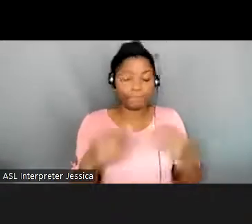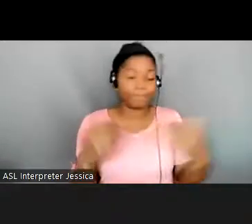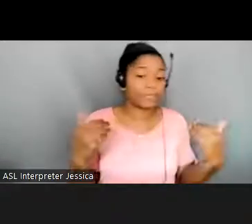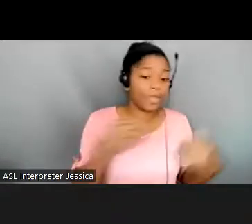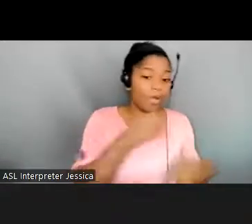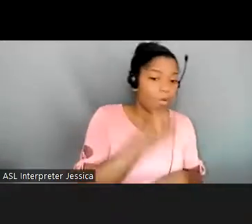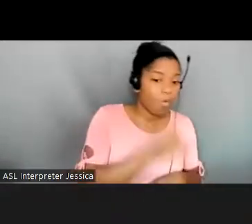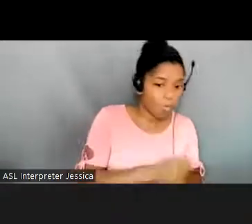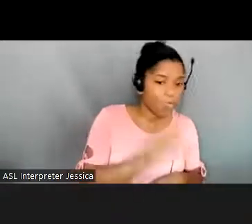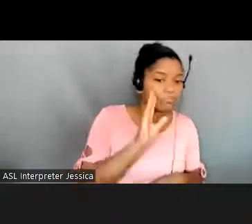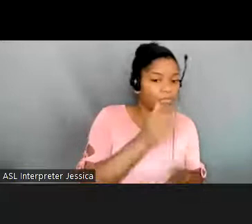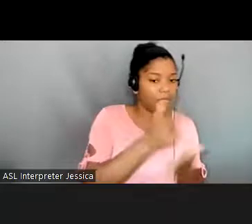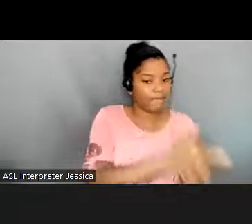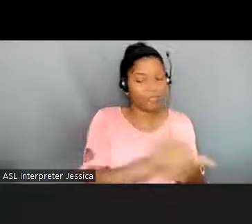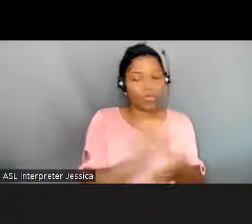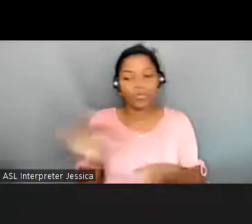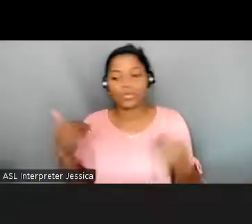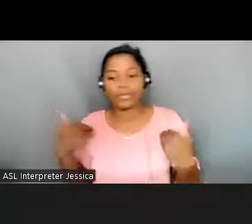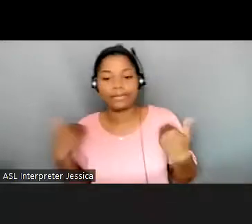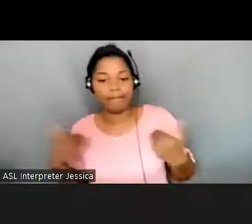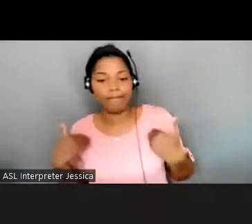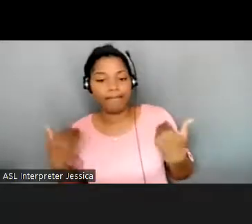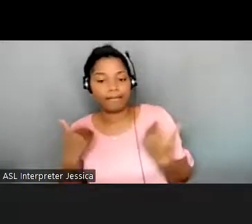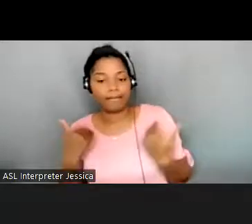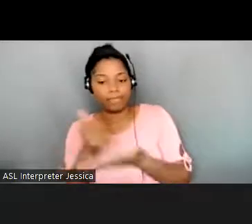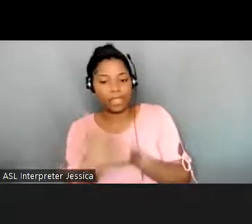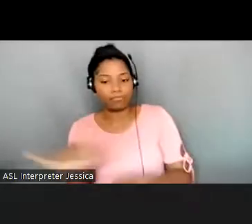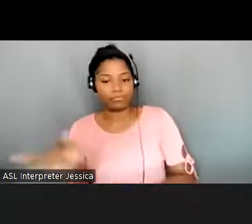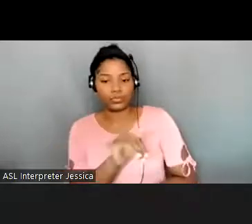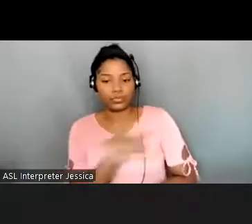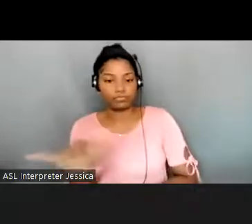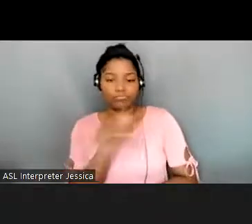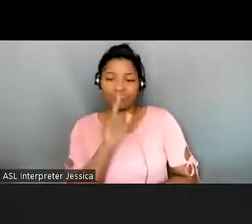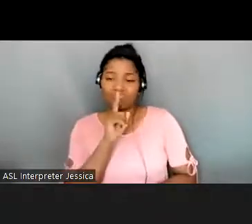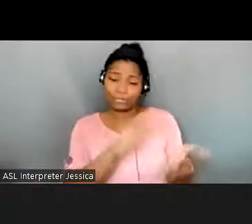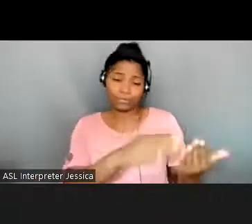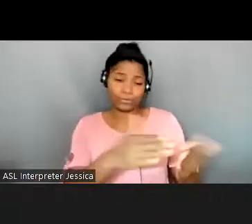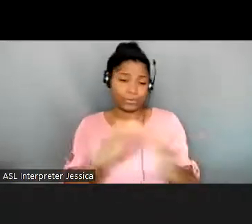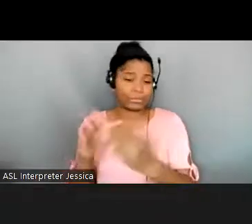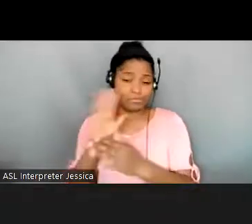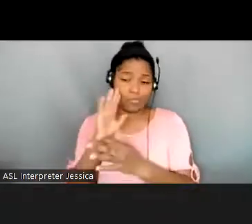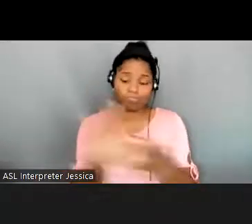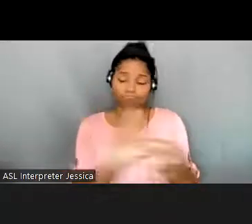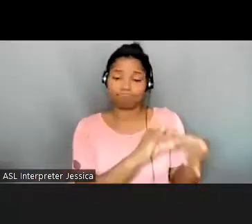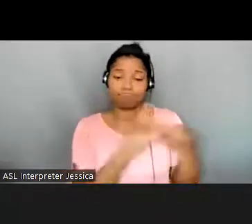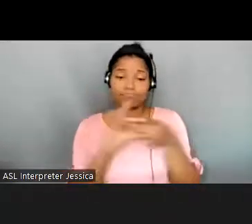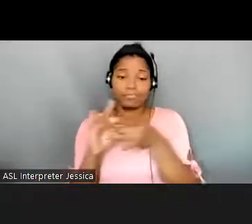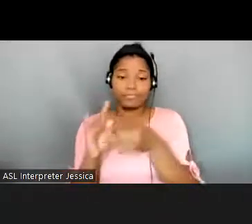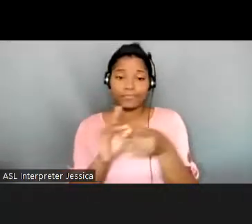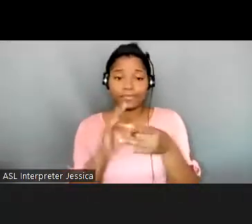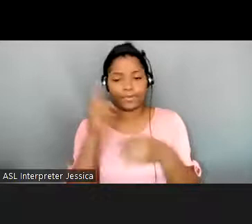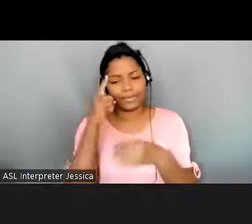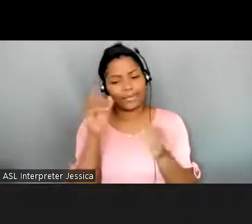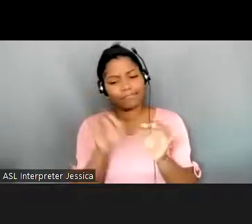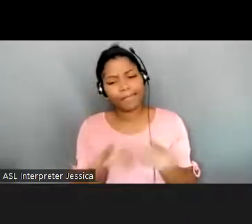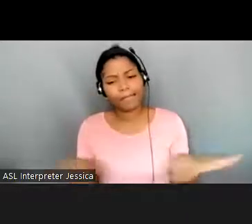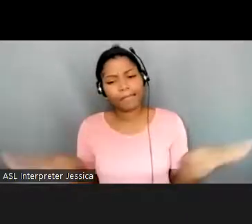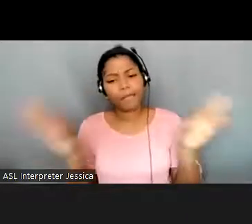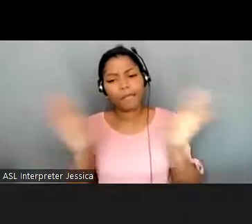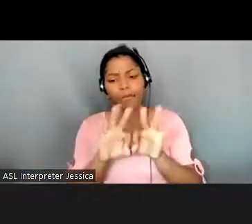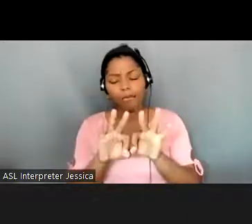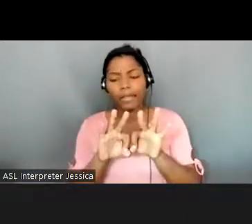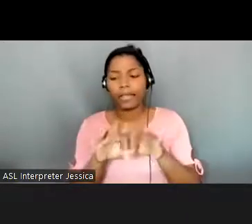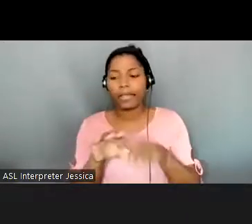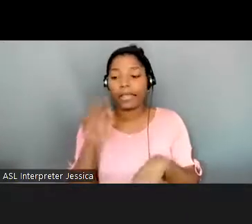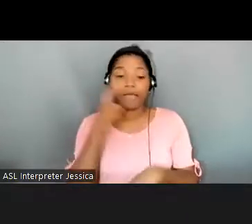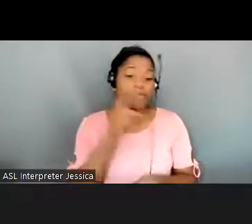people win, and the communities win. And really, it's so important when we think about it across generations. For